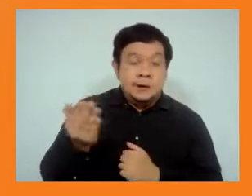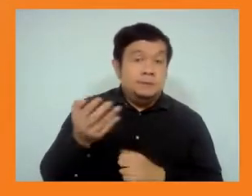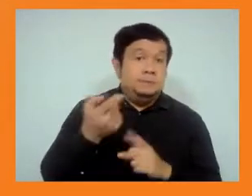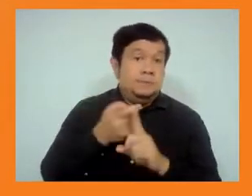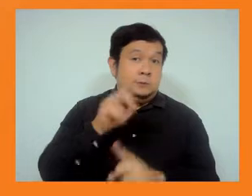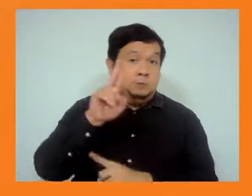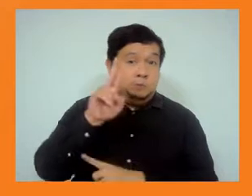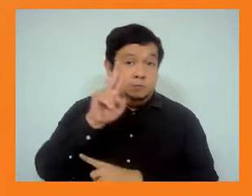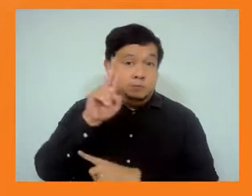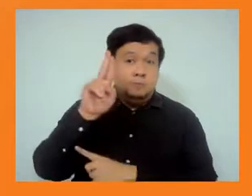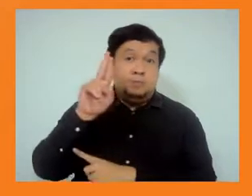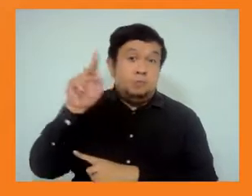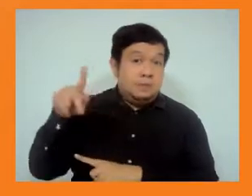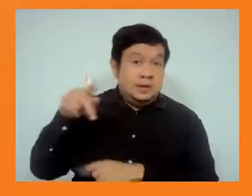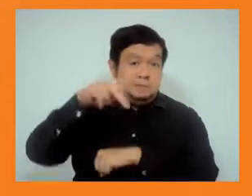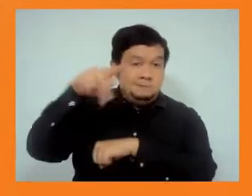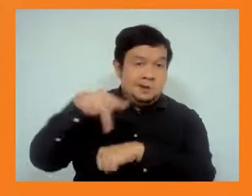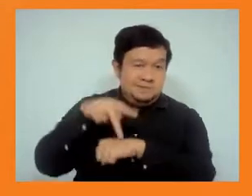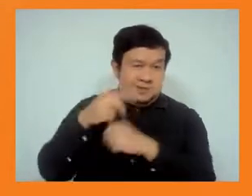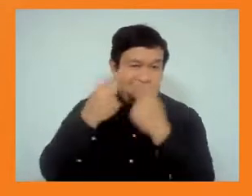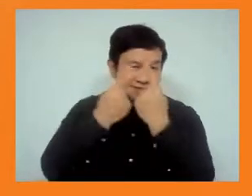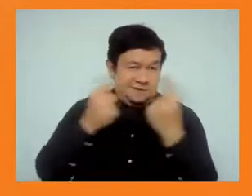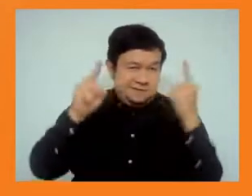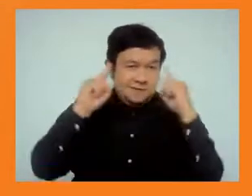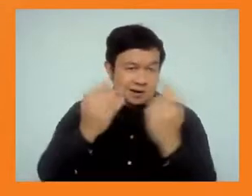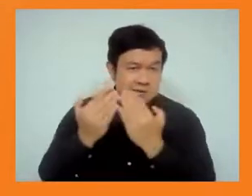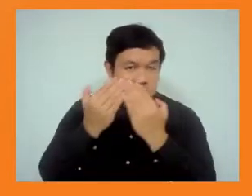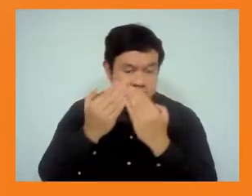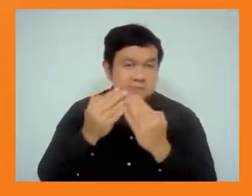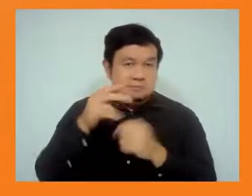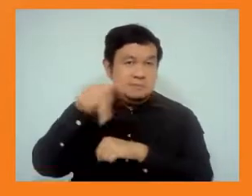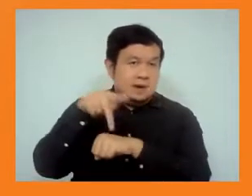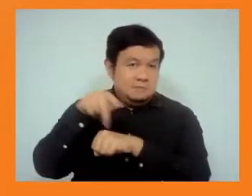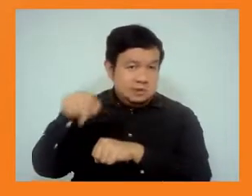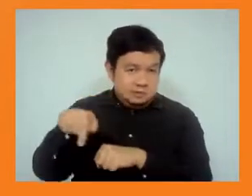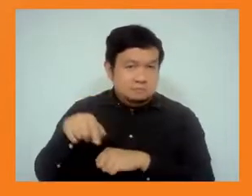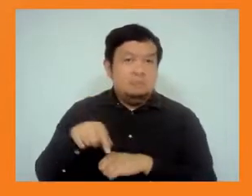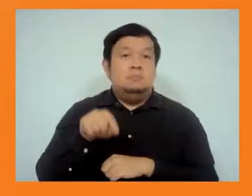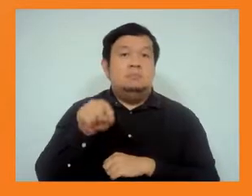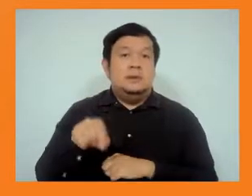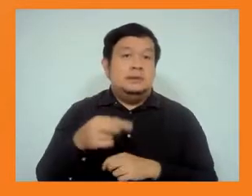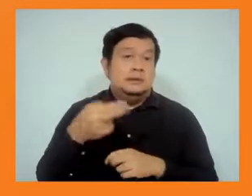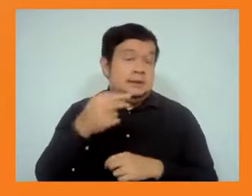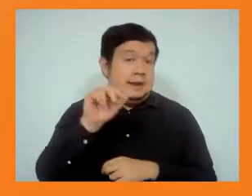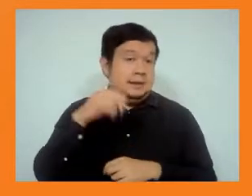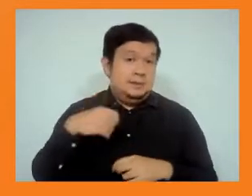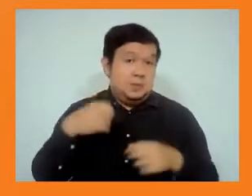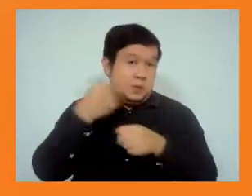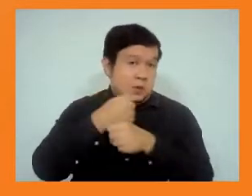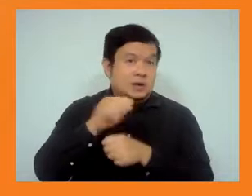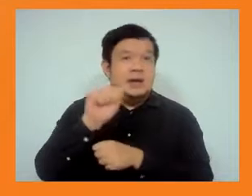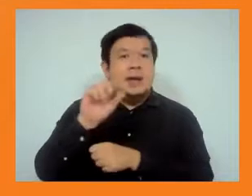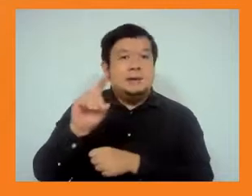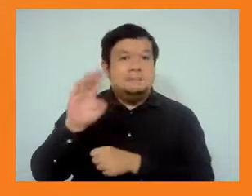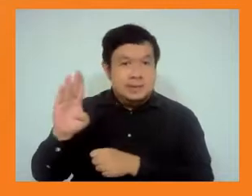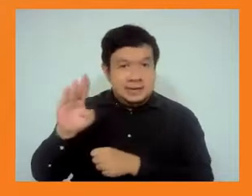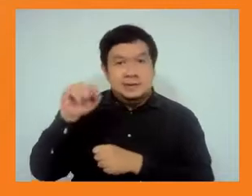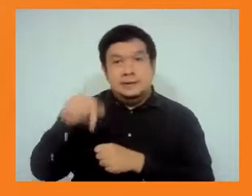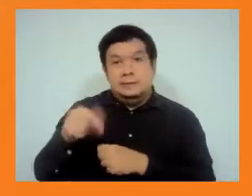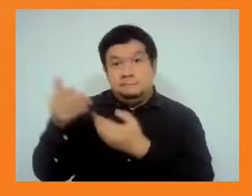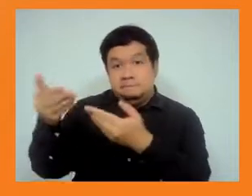no upward harmonization, I think the local or the national laws are very, very weak compared to the safeguard